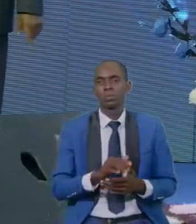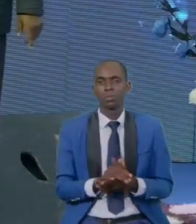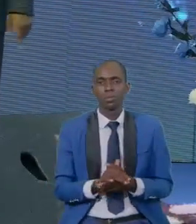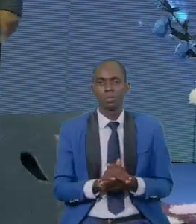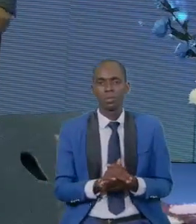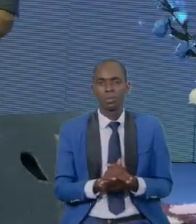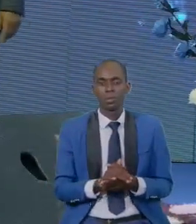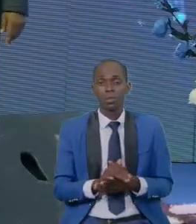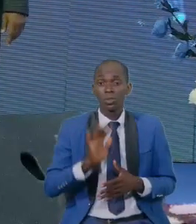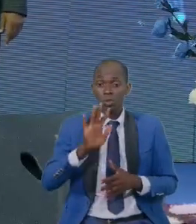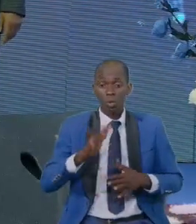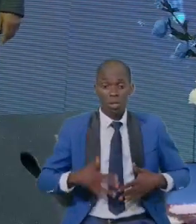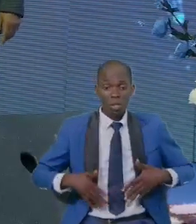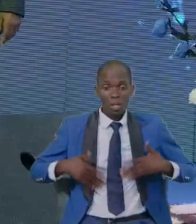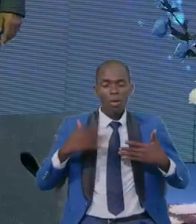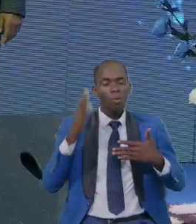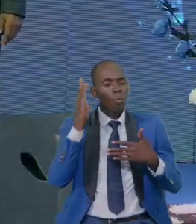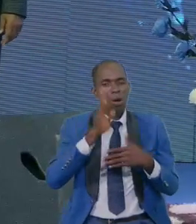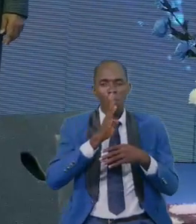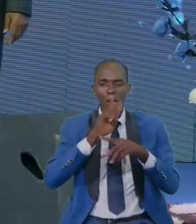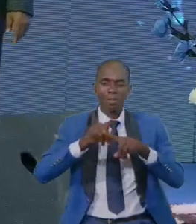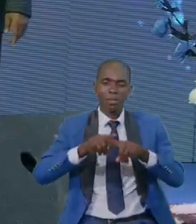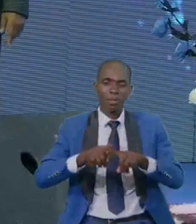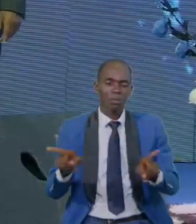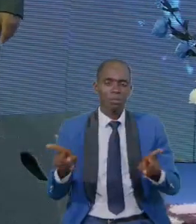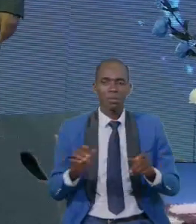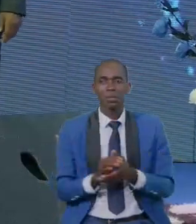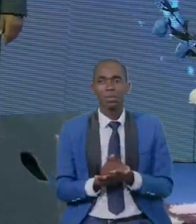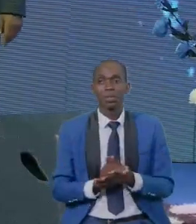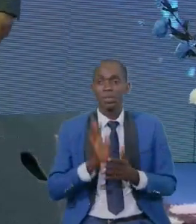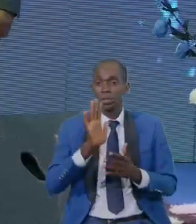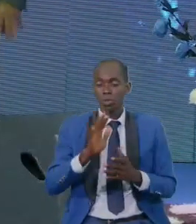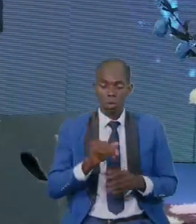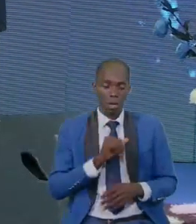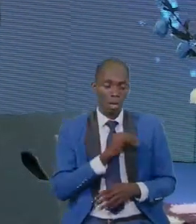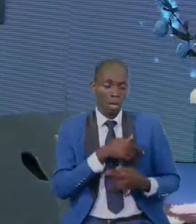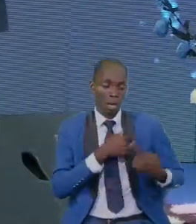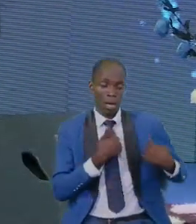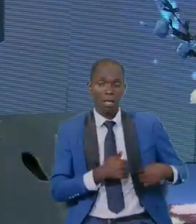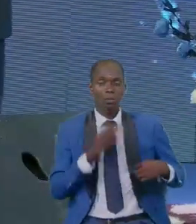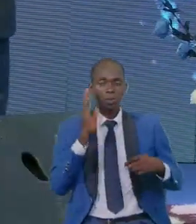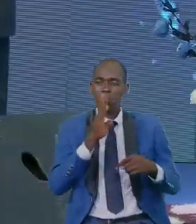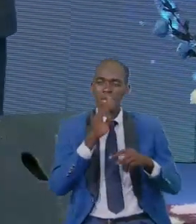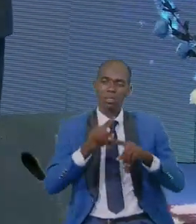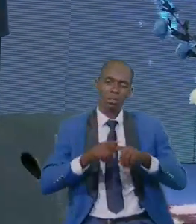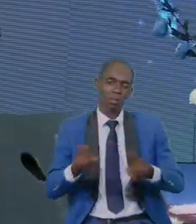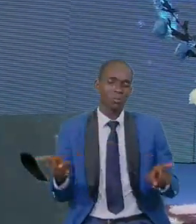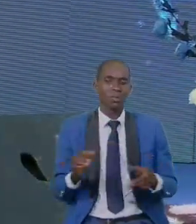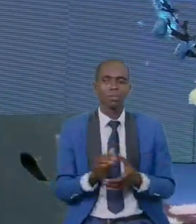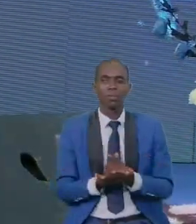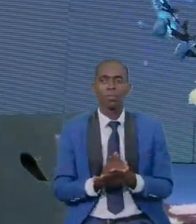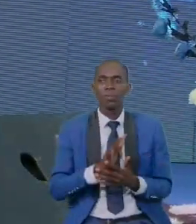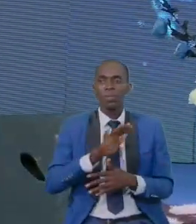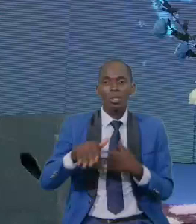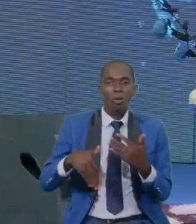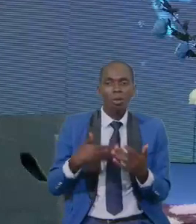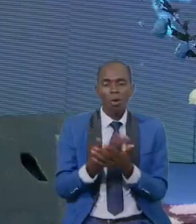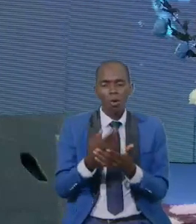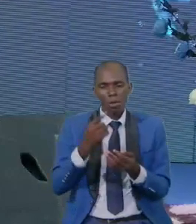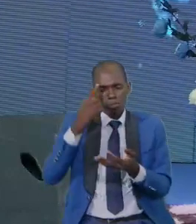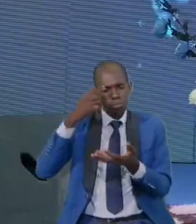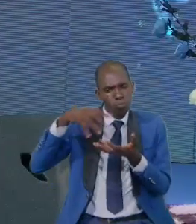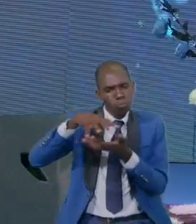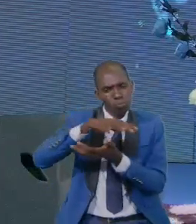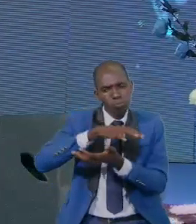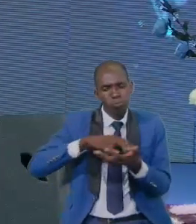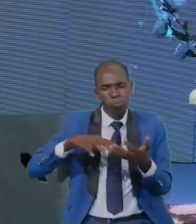Your life will be different. Your heart will be different. All the confusion and commotion